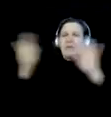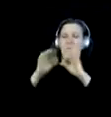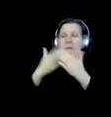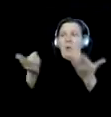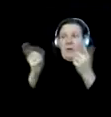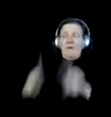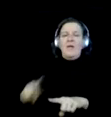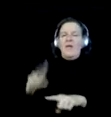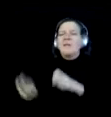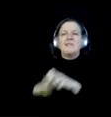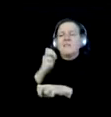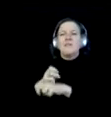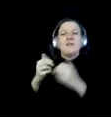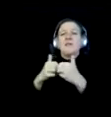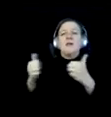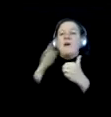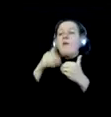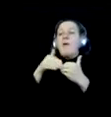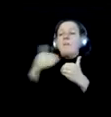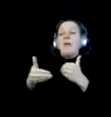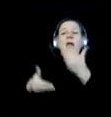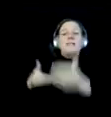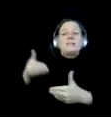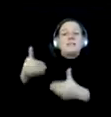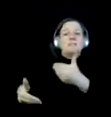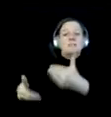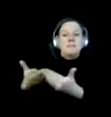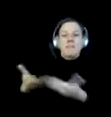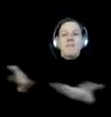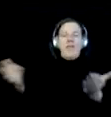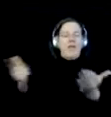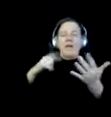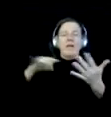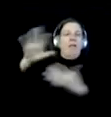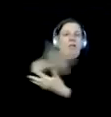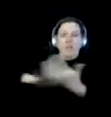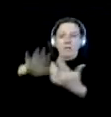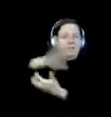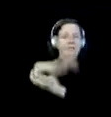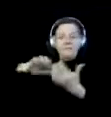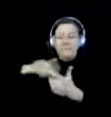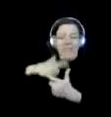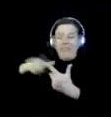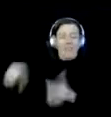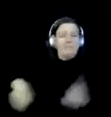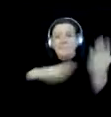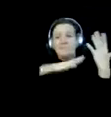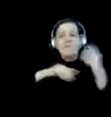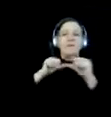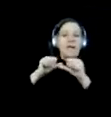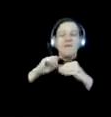separate them from the next thing that Yeah, it comes gets in. shuttled in and then it gets discarded. It's a constant cycle